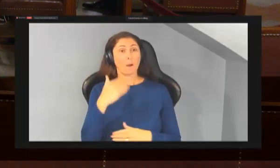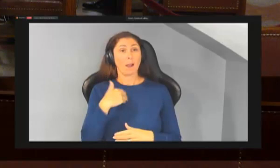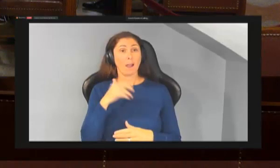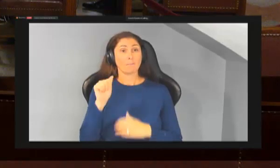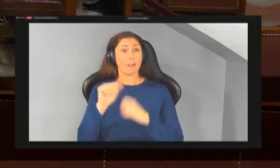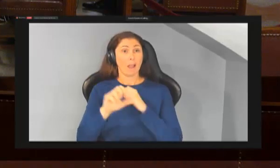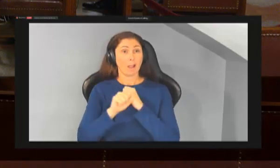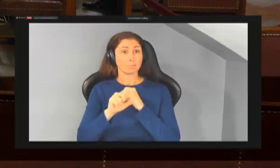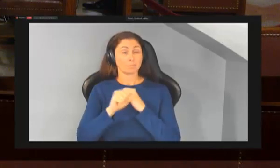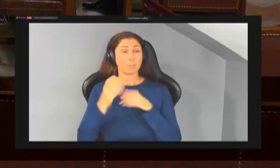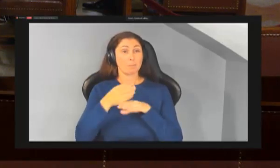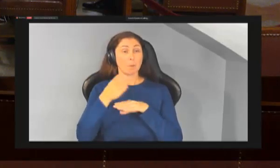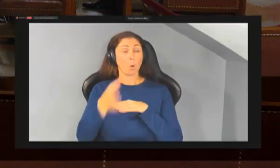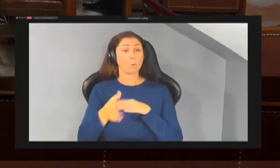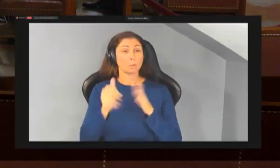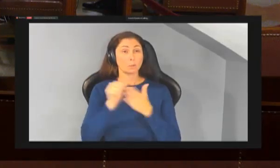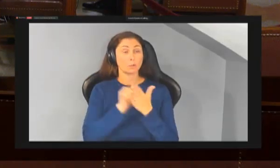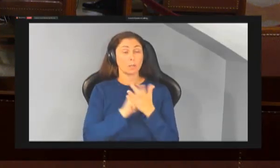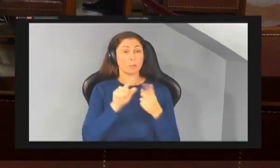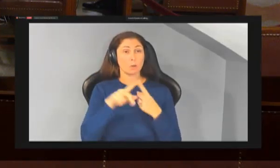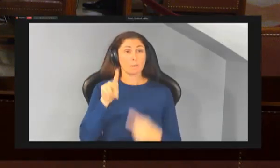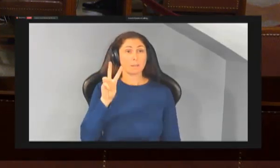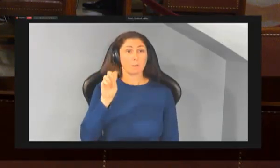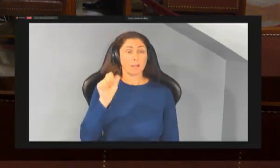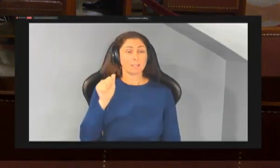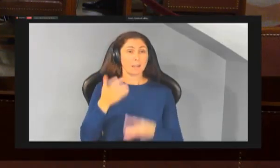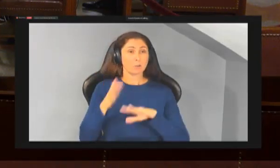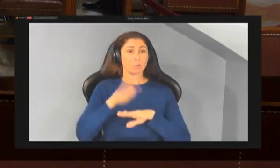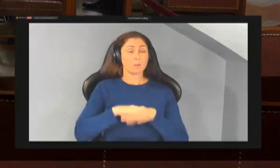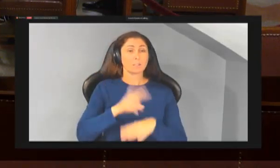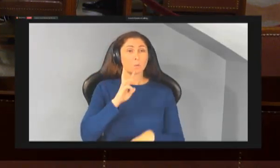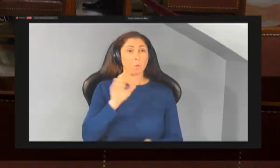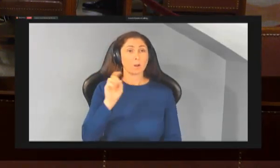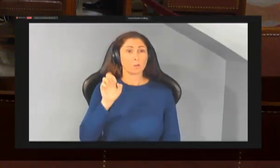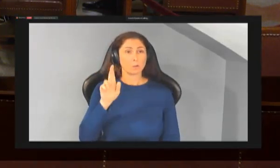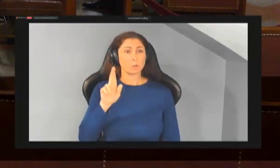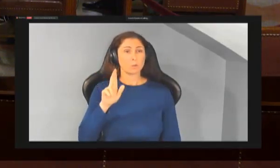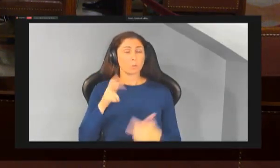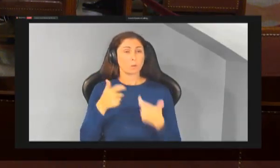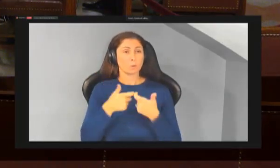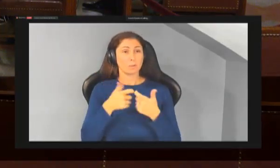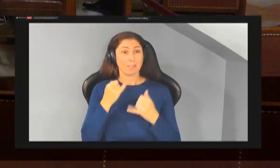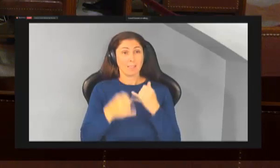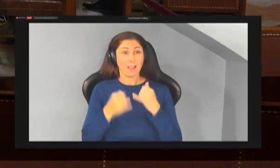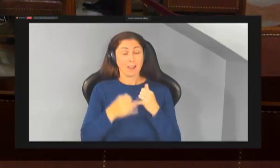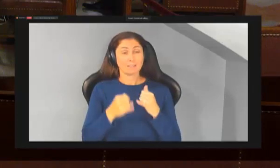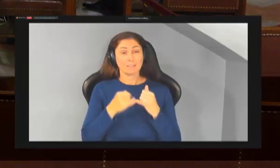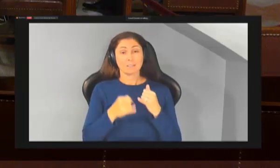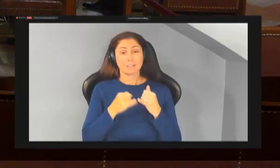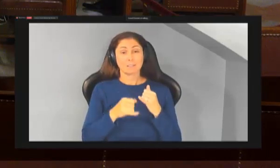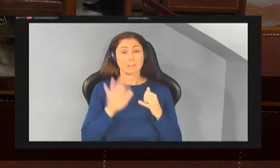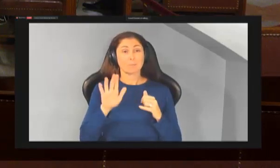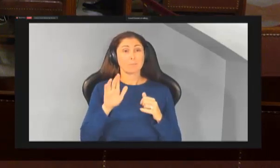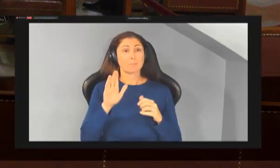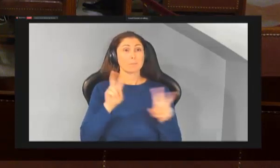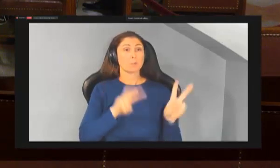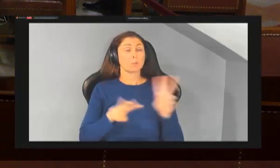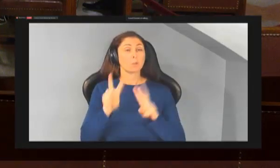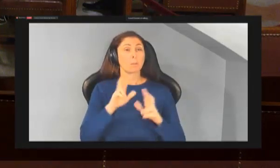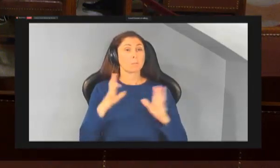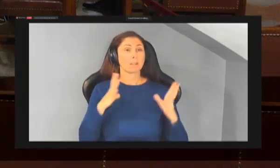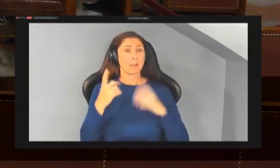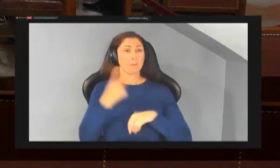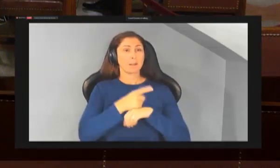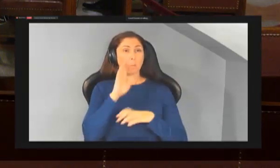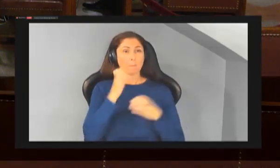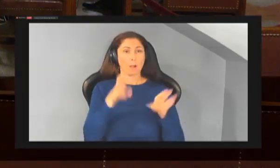agenda to discuss PWSA rate increases in water sewer utilities. Lastly, in observance of Labor Day, City Council will be closed on